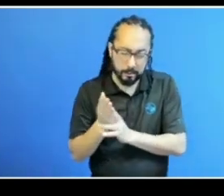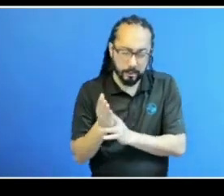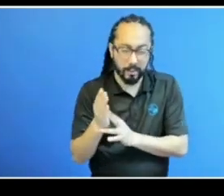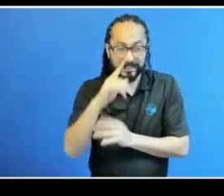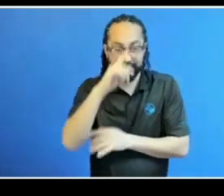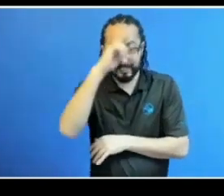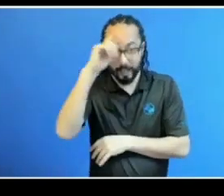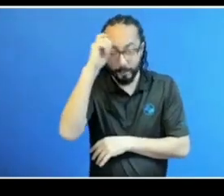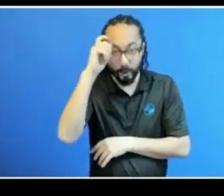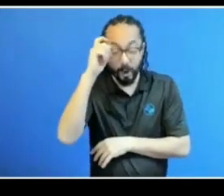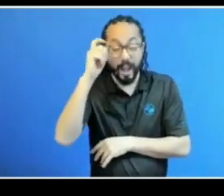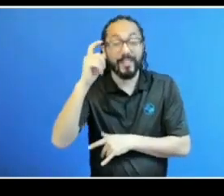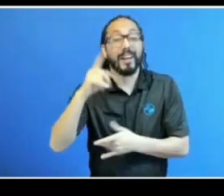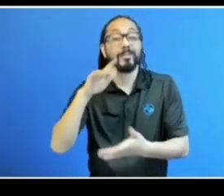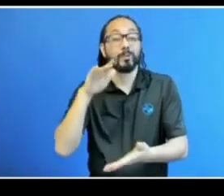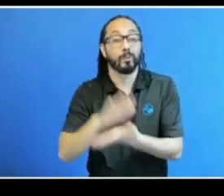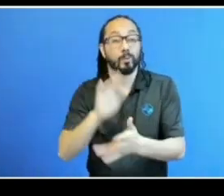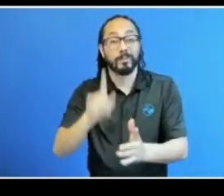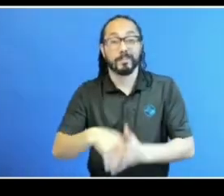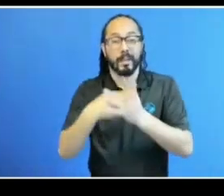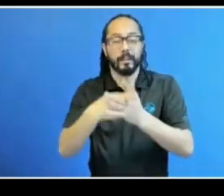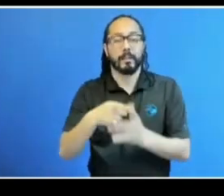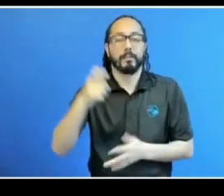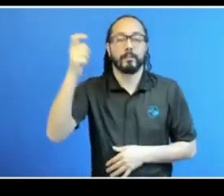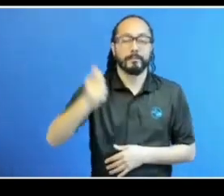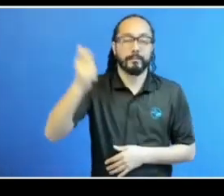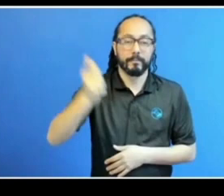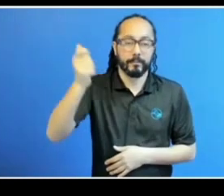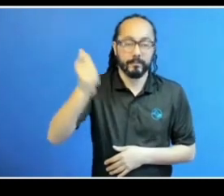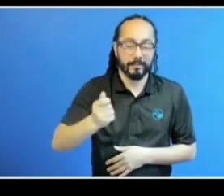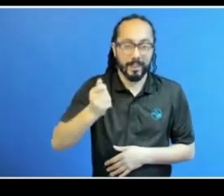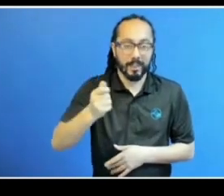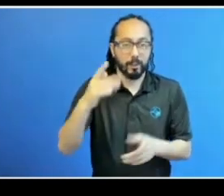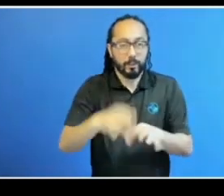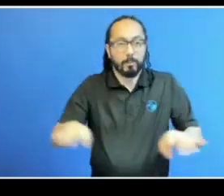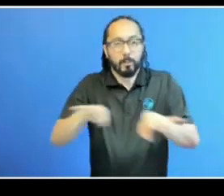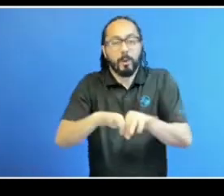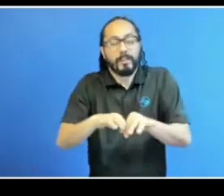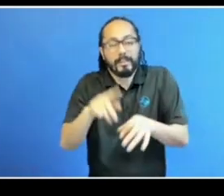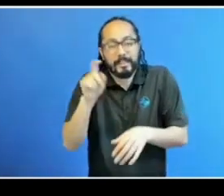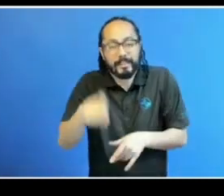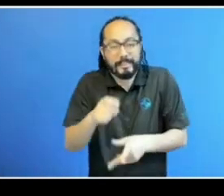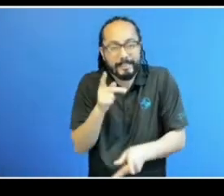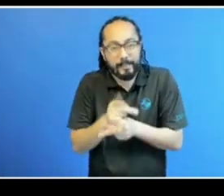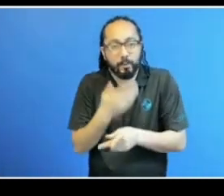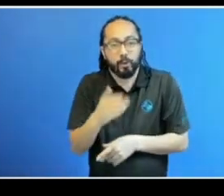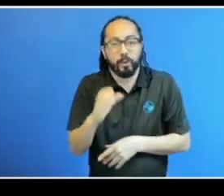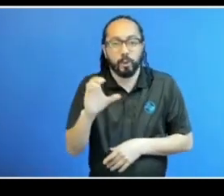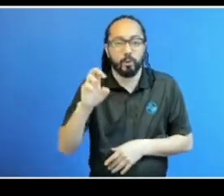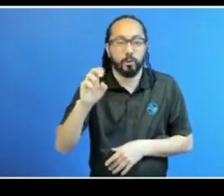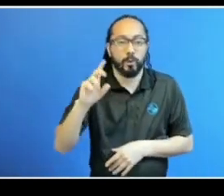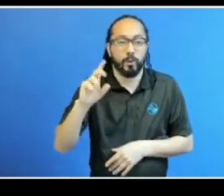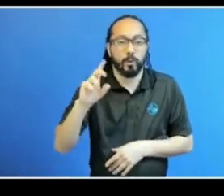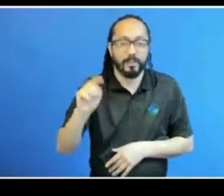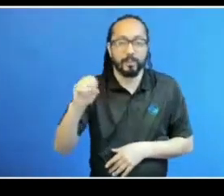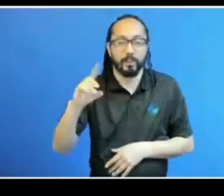So just balancing finances and making smart decisions and keeping a good credit score as a student. I think that was the biggest